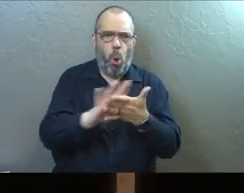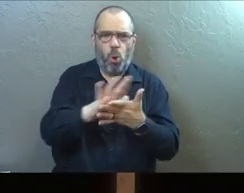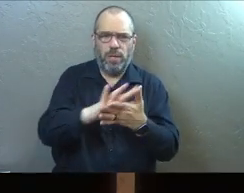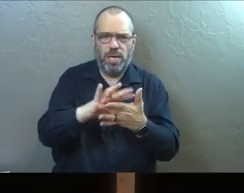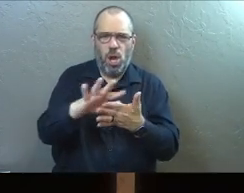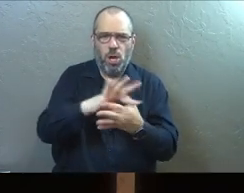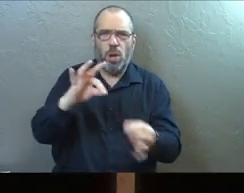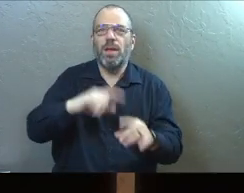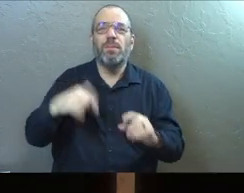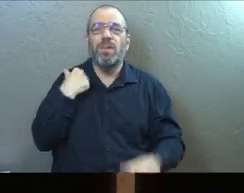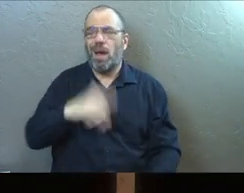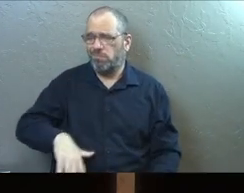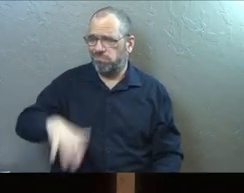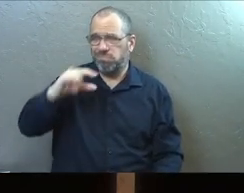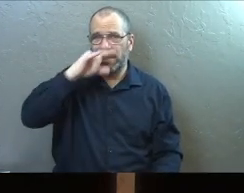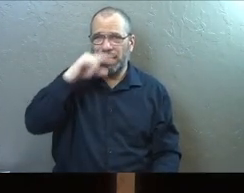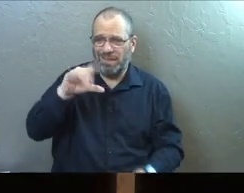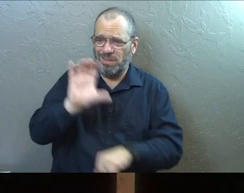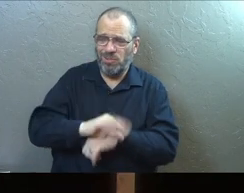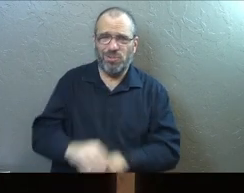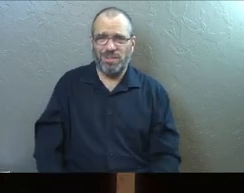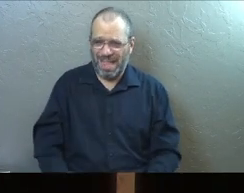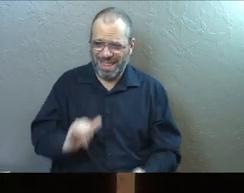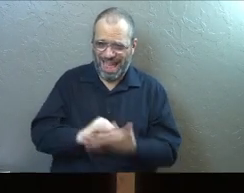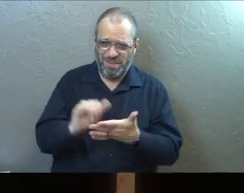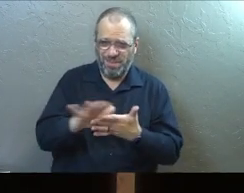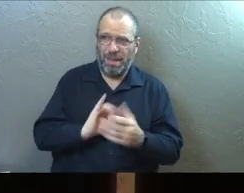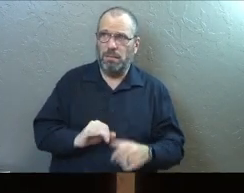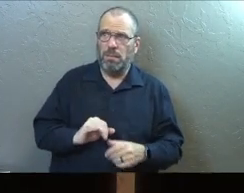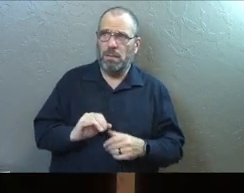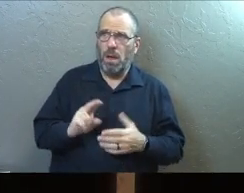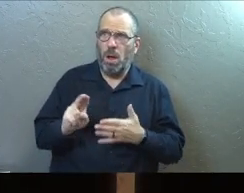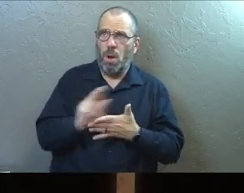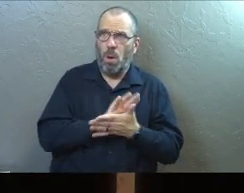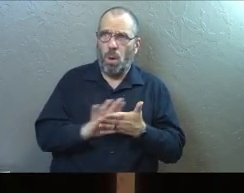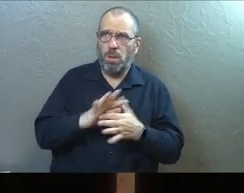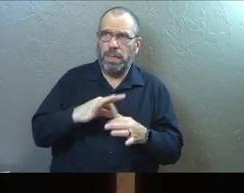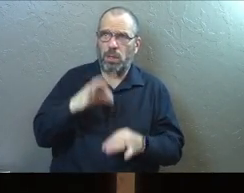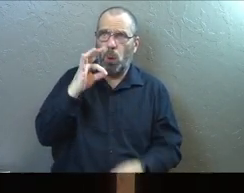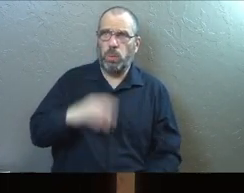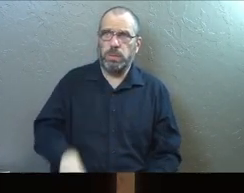Ghost. But for us growing up as kids in the church, that term kind of freaked us out. Yes?